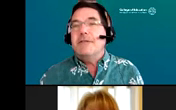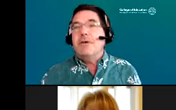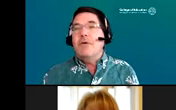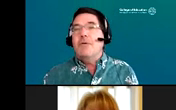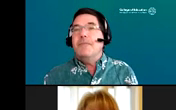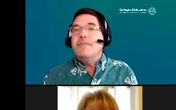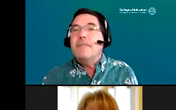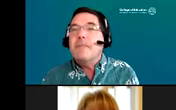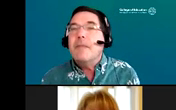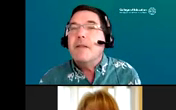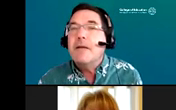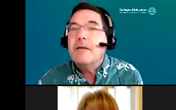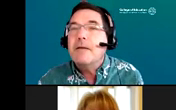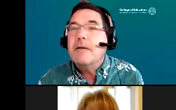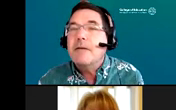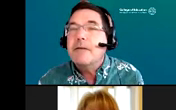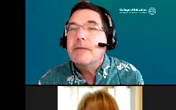Okay, so